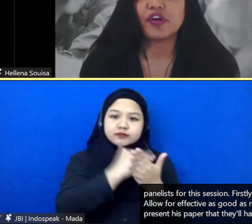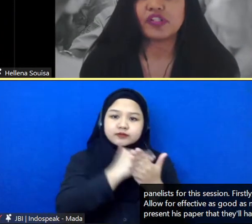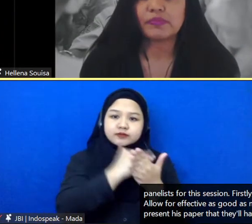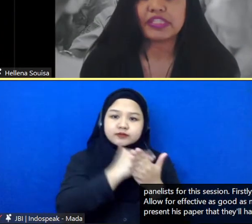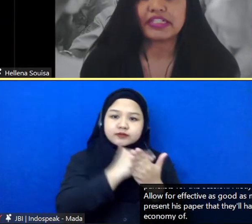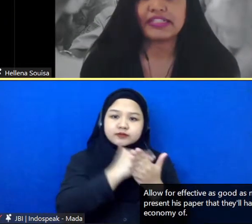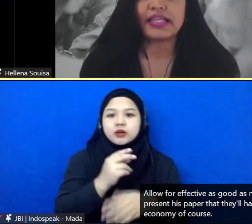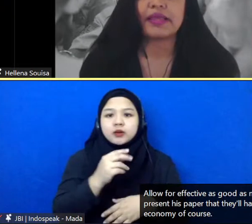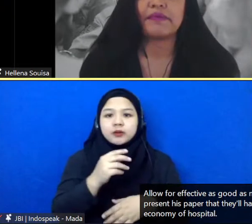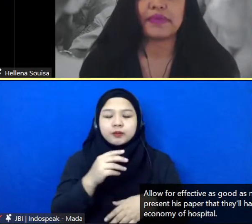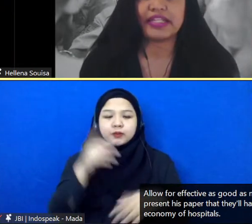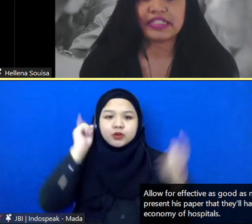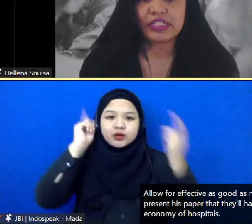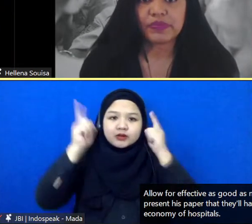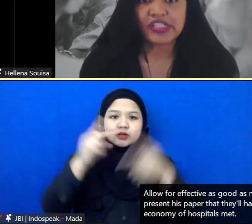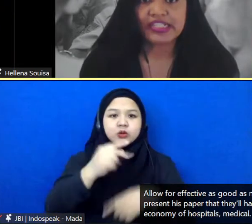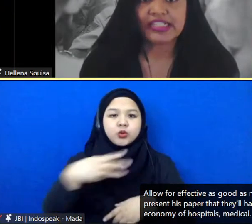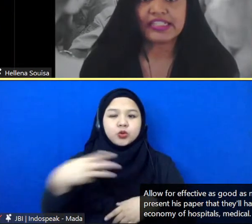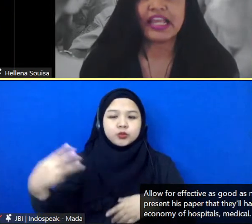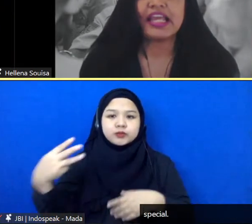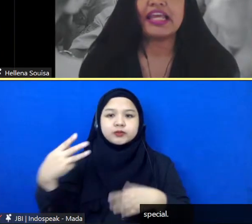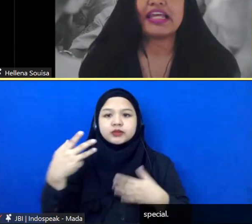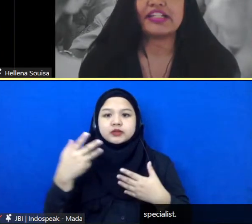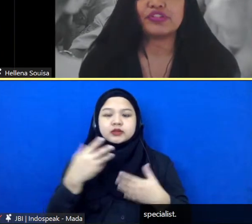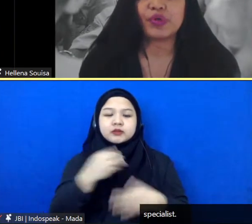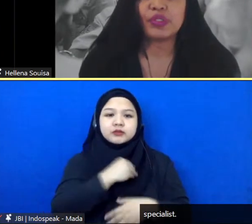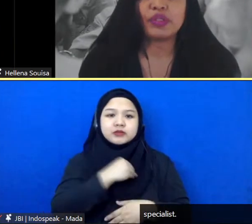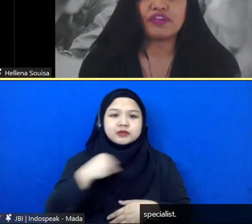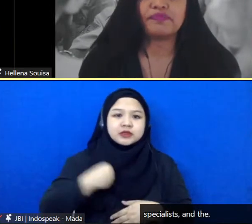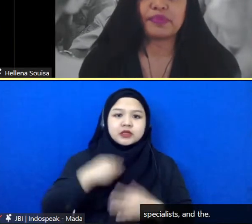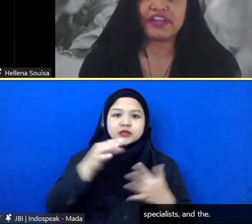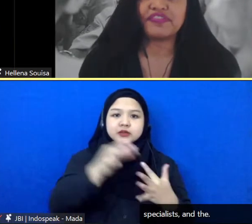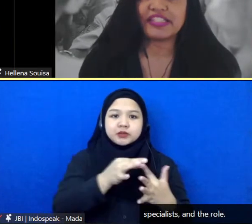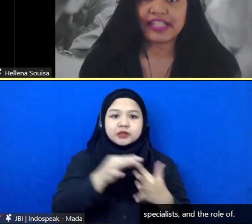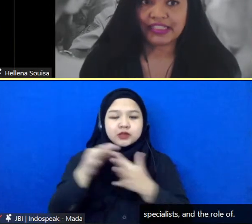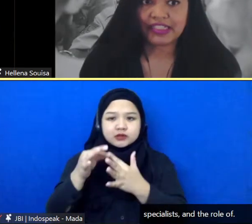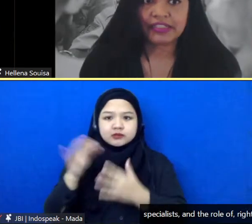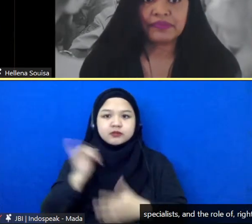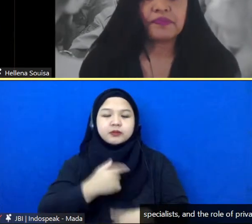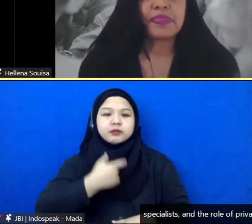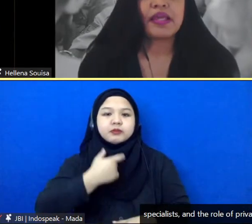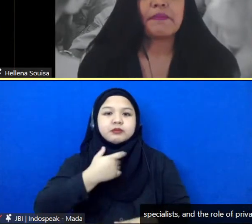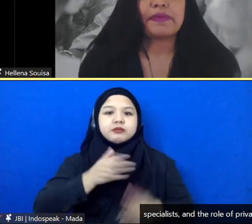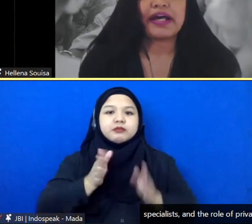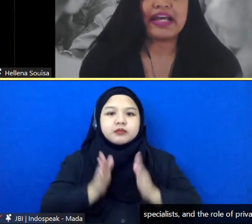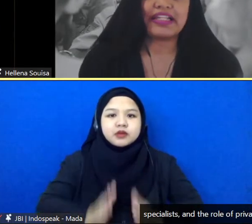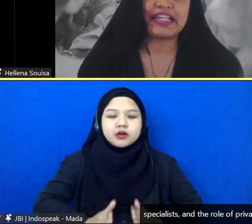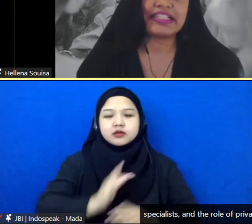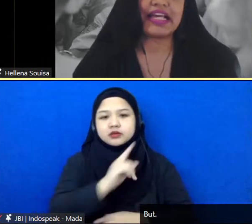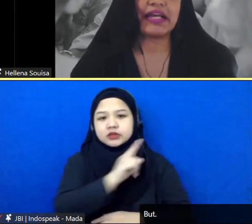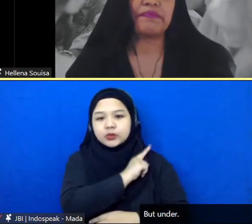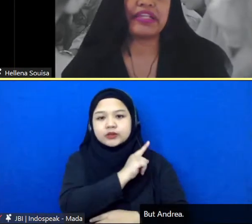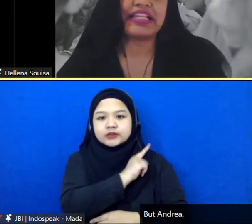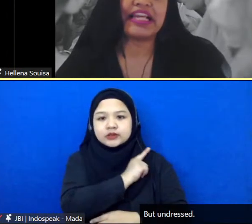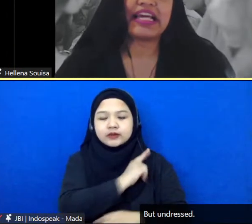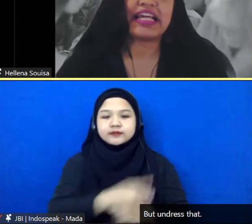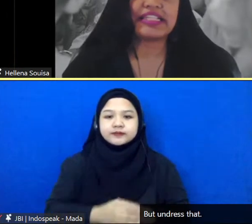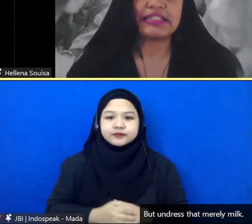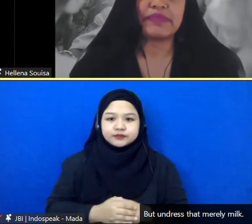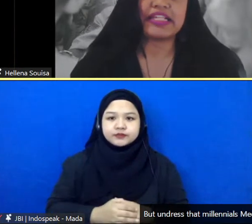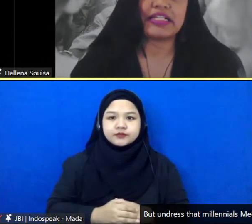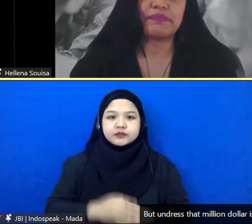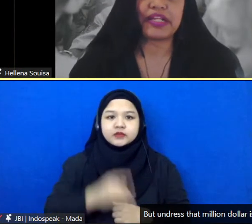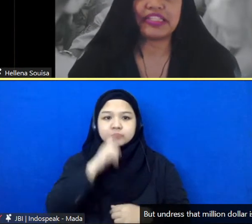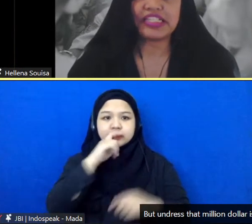of Hospitals, Medical Specialists, and the Role of Private Sector. Pak Andreasta Meliala